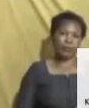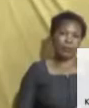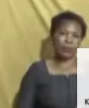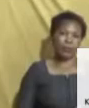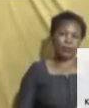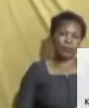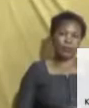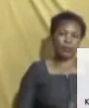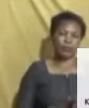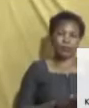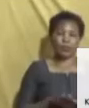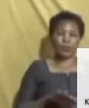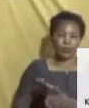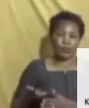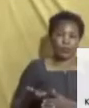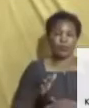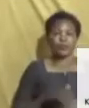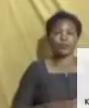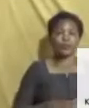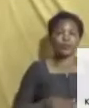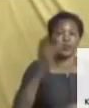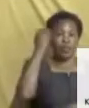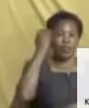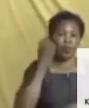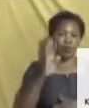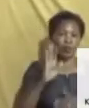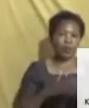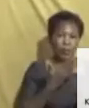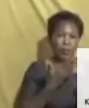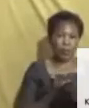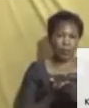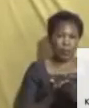My lords and my lady, the Court of Appeal